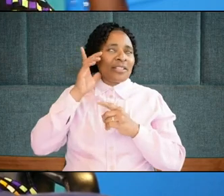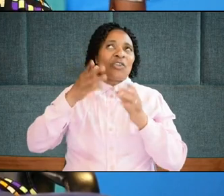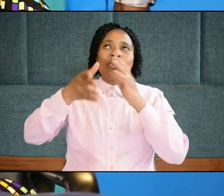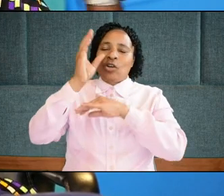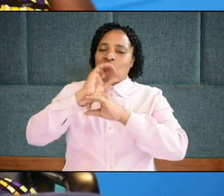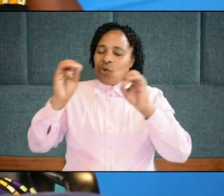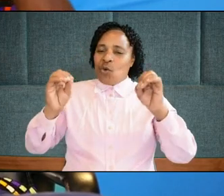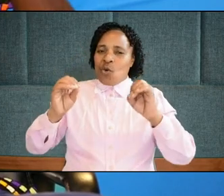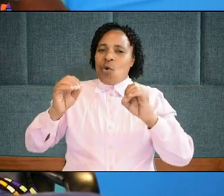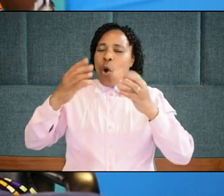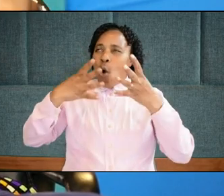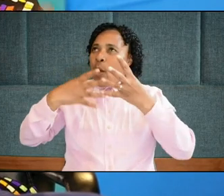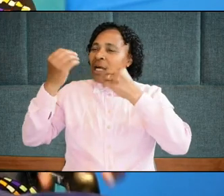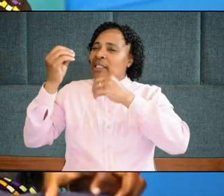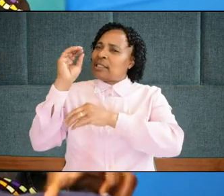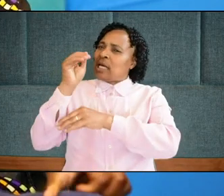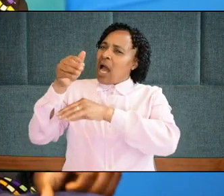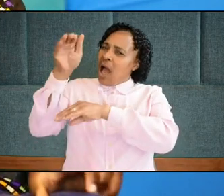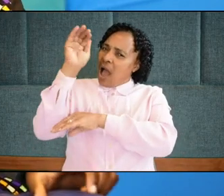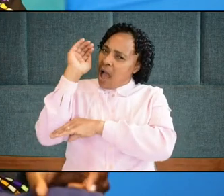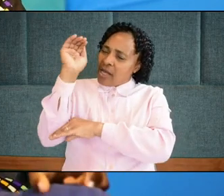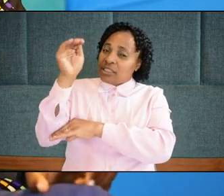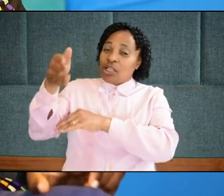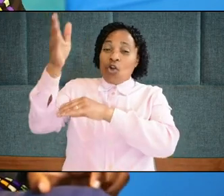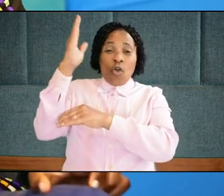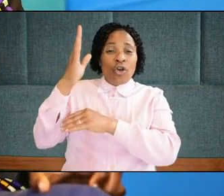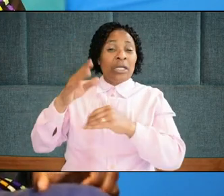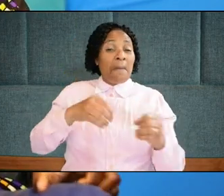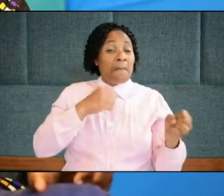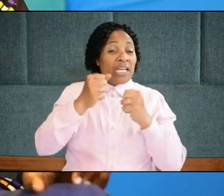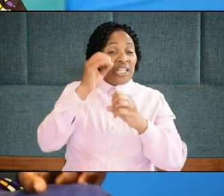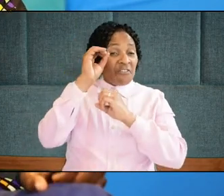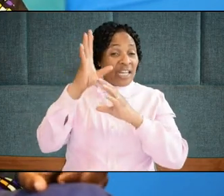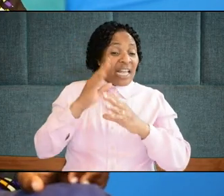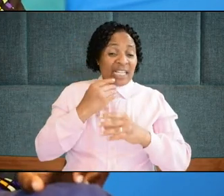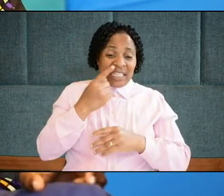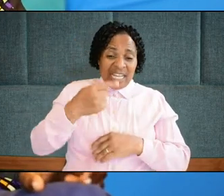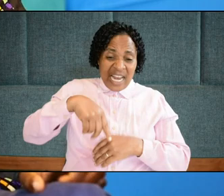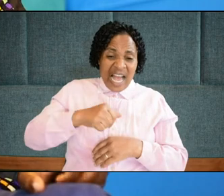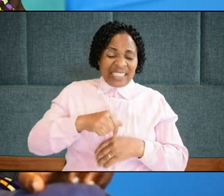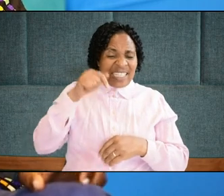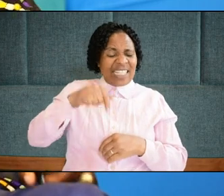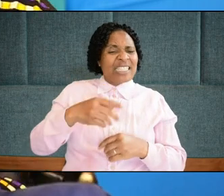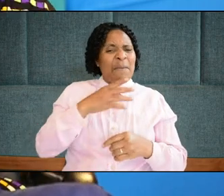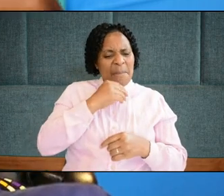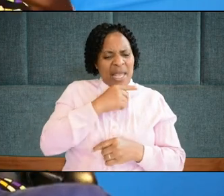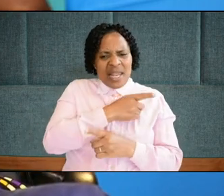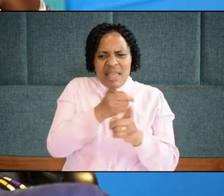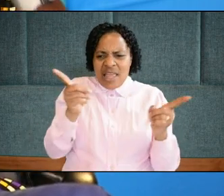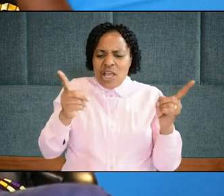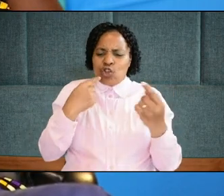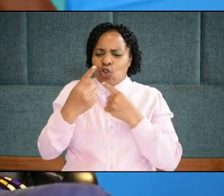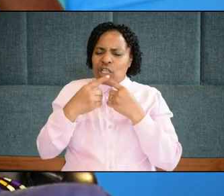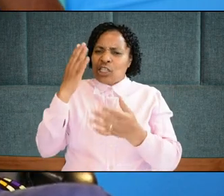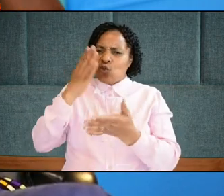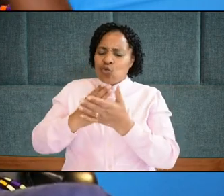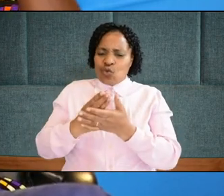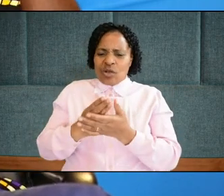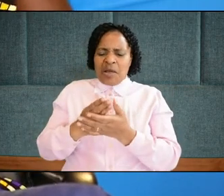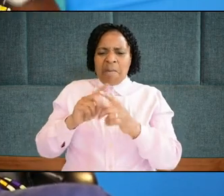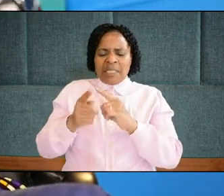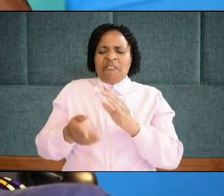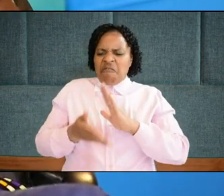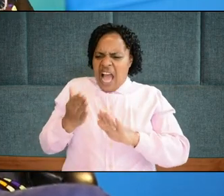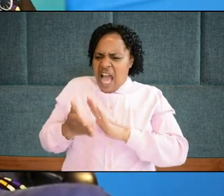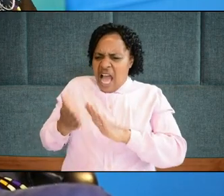They never went to God and said, like, Mighty Father, tell us, are these men speaking the truth? But rather, they were rash